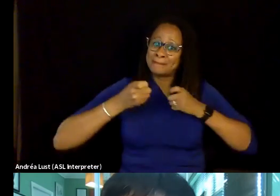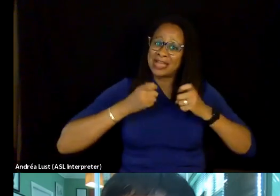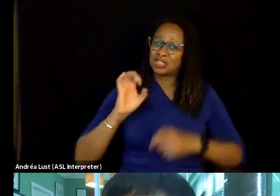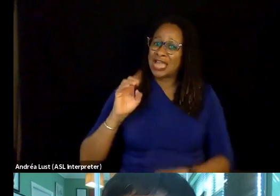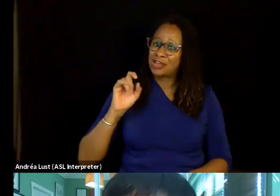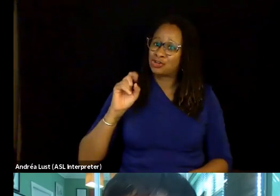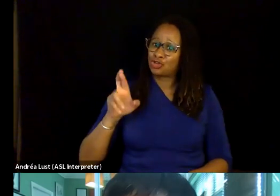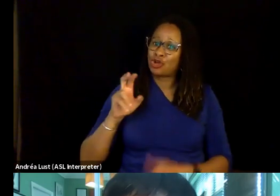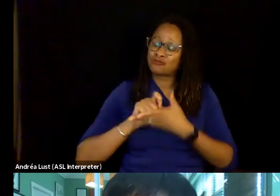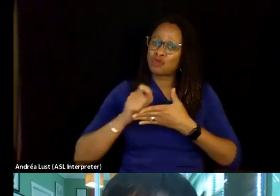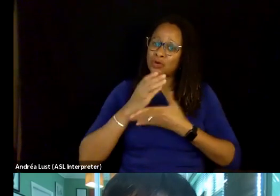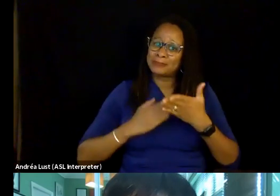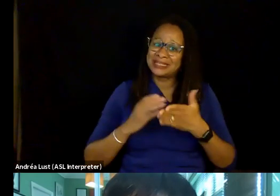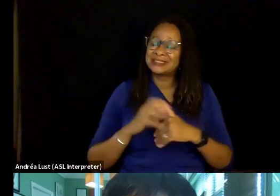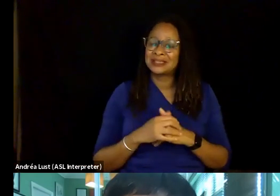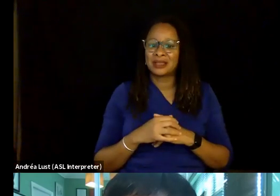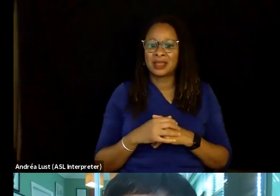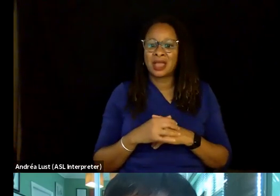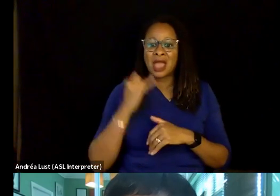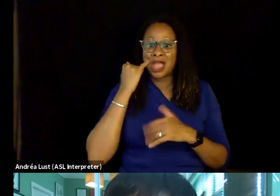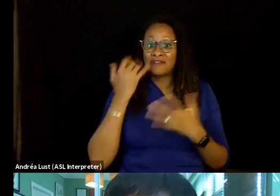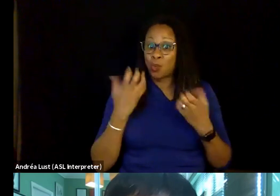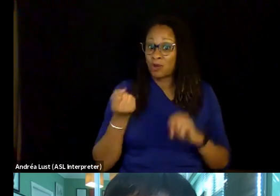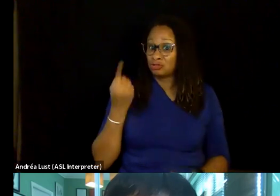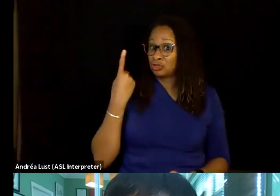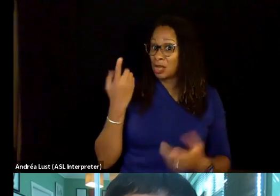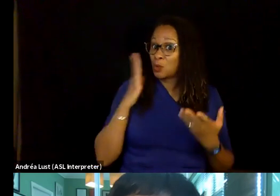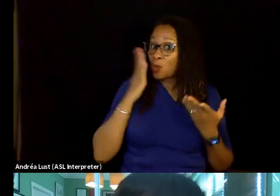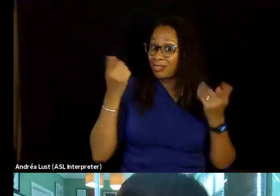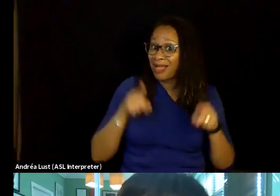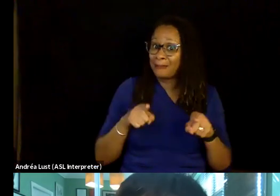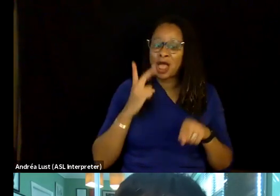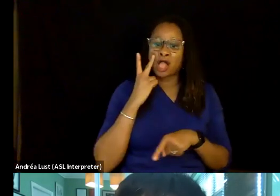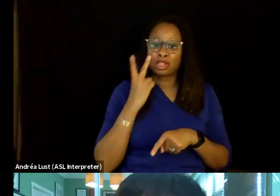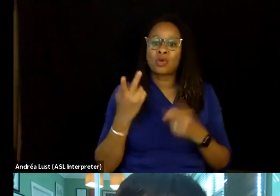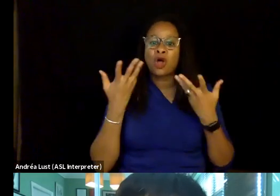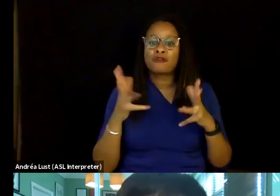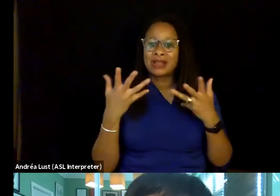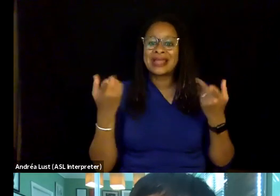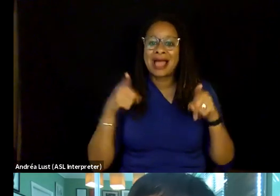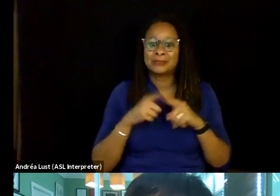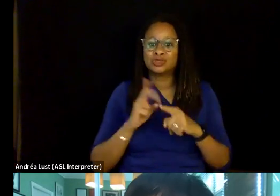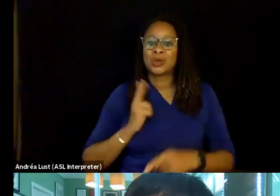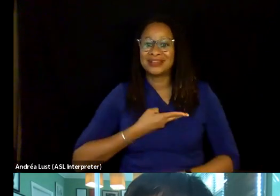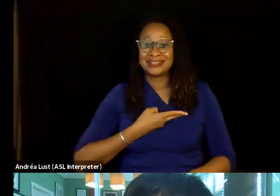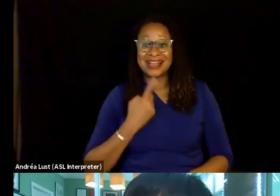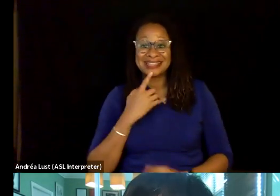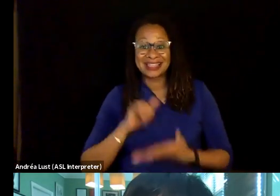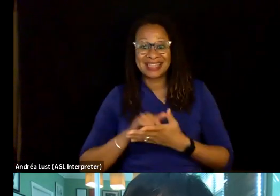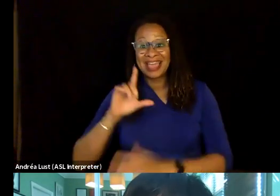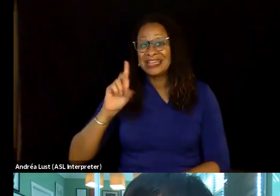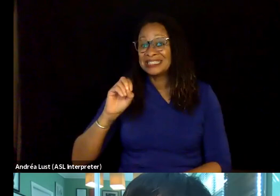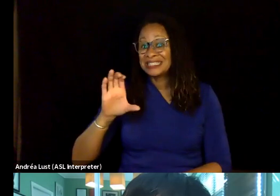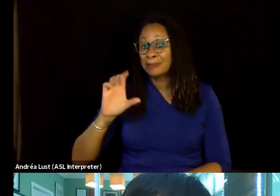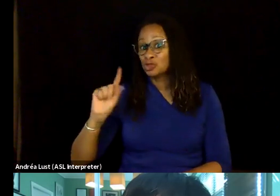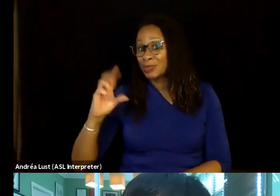actually wrote a piece that, you know, if you want to understand what's going to happen to you, look at what's already happened to us. I said this in December of